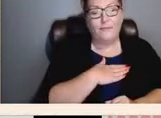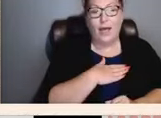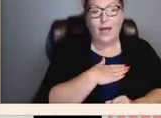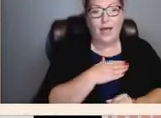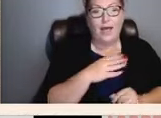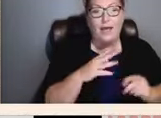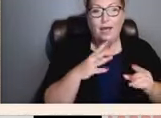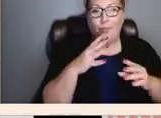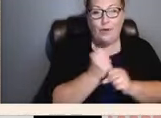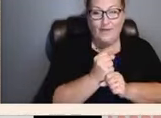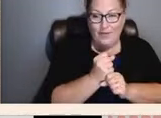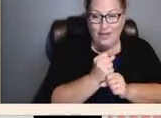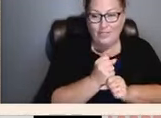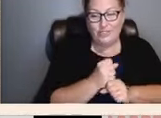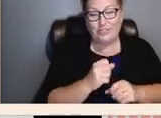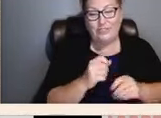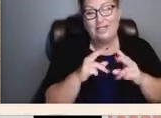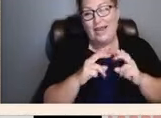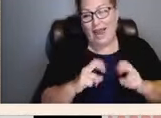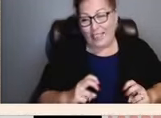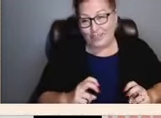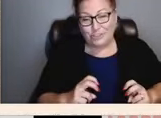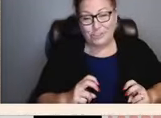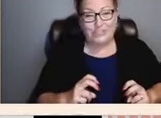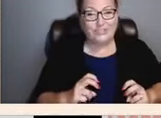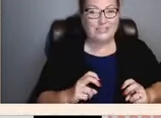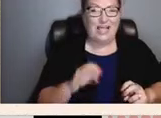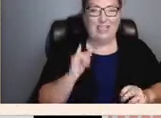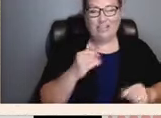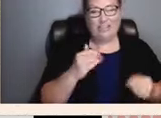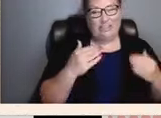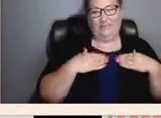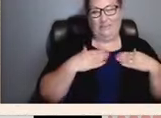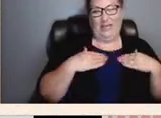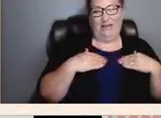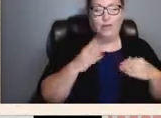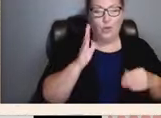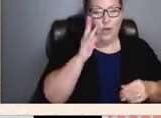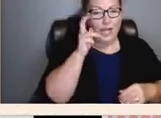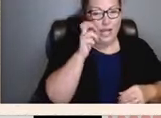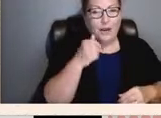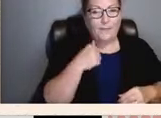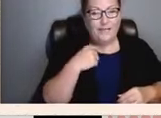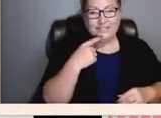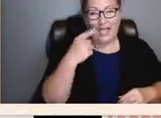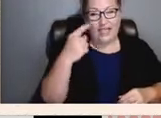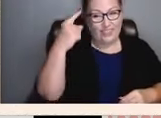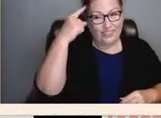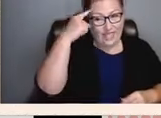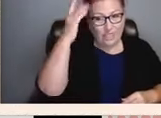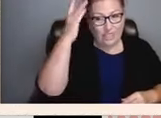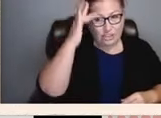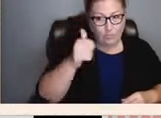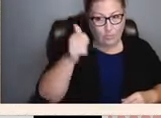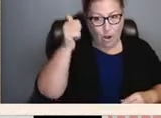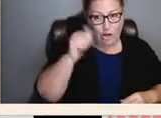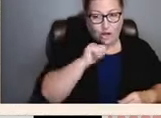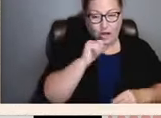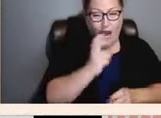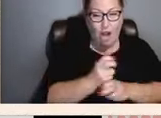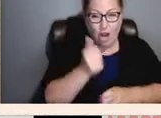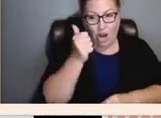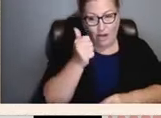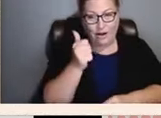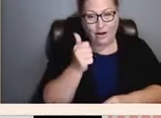abbreviations, analogies. That's just me. You'll hear me say think smarter, not harder. Work smarter,